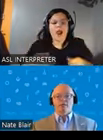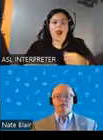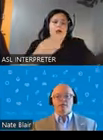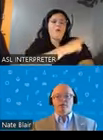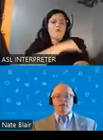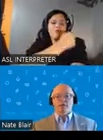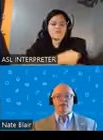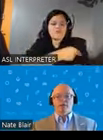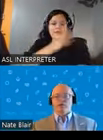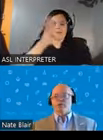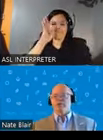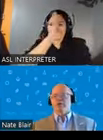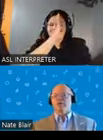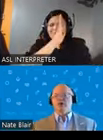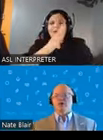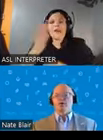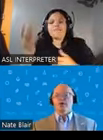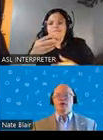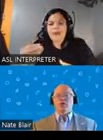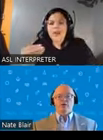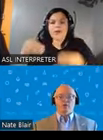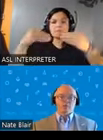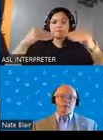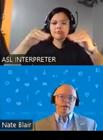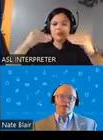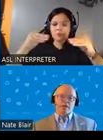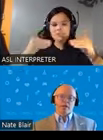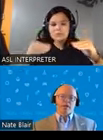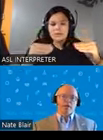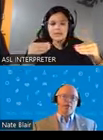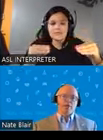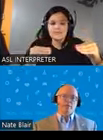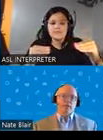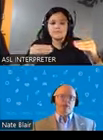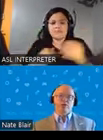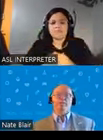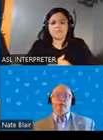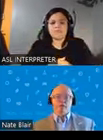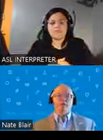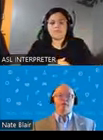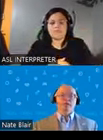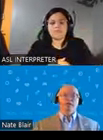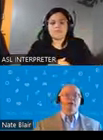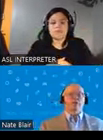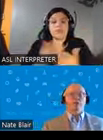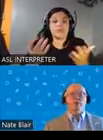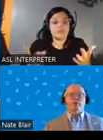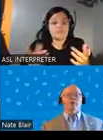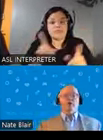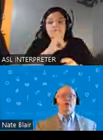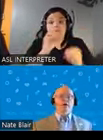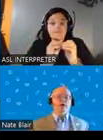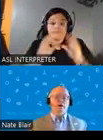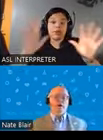community resources and grocery stores. So those will be make sure to be covered in scenario two if